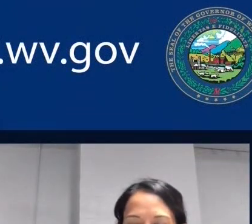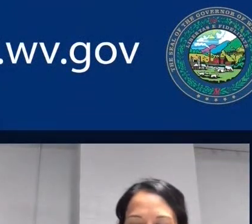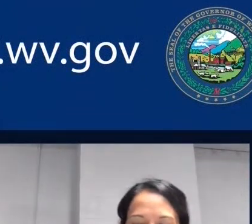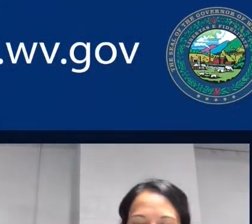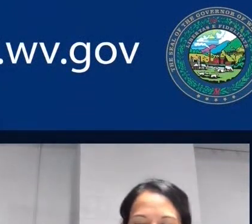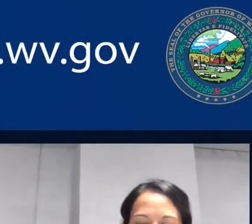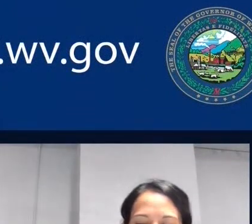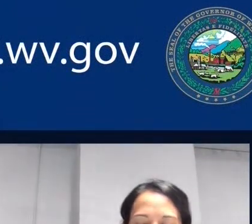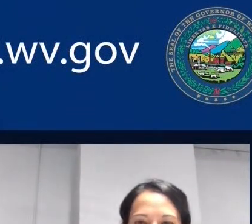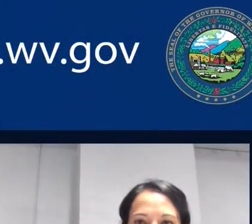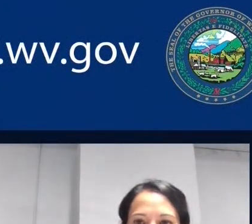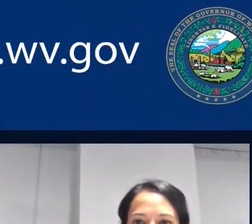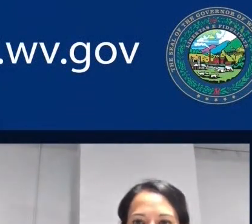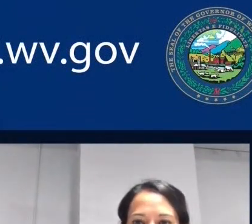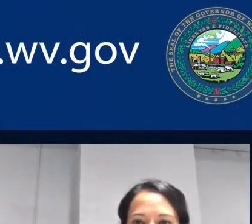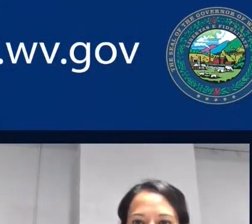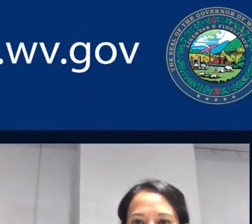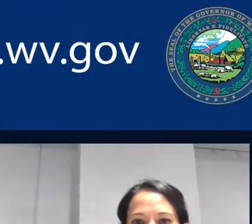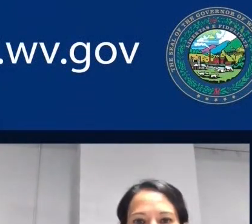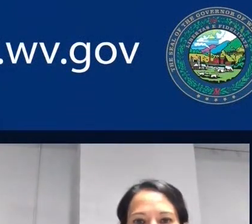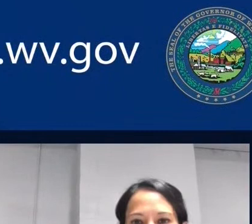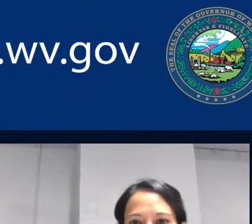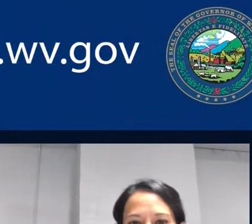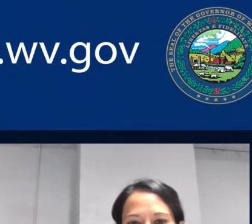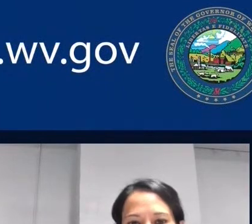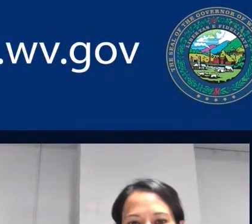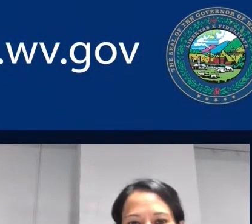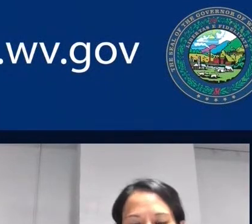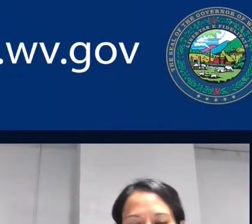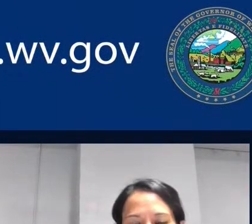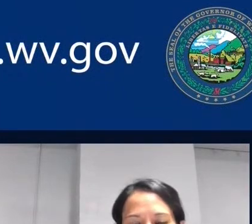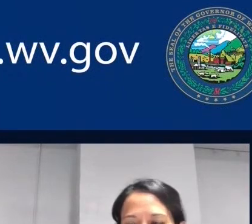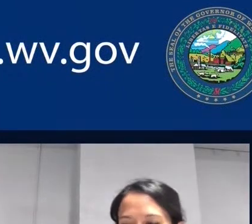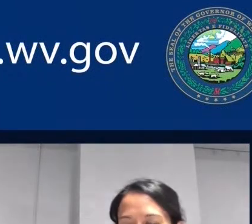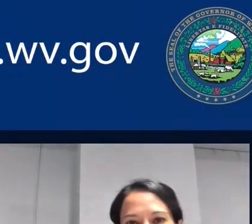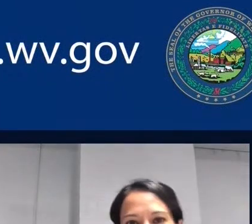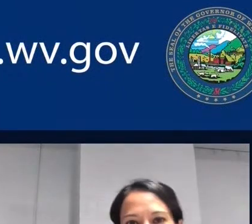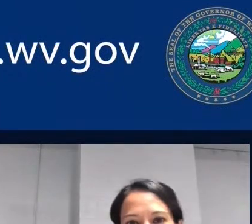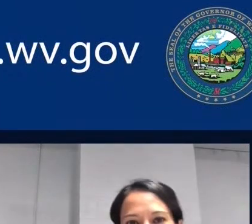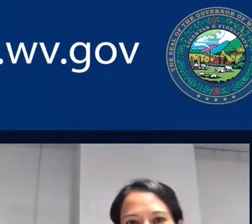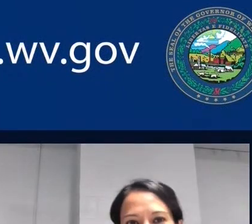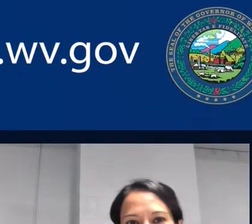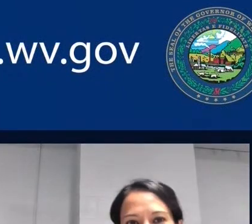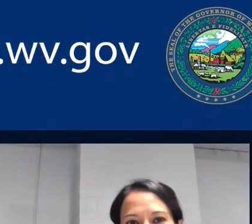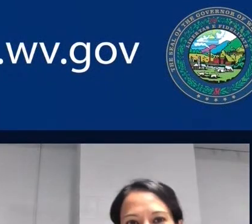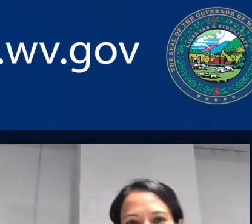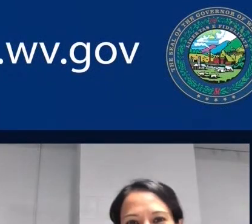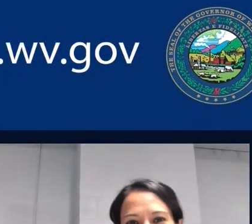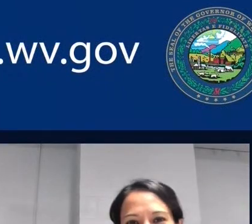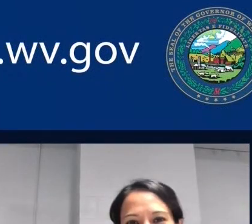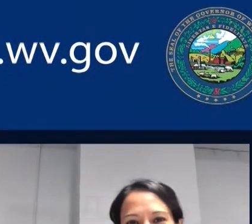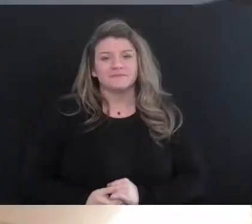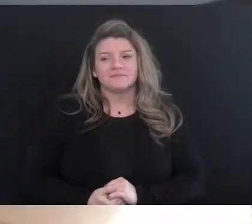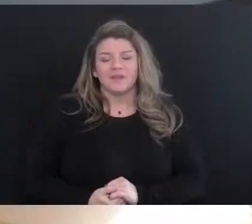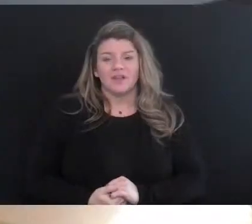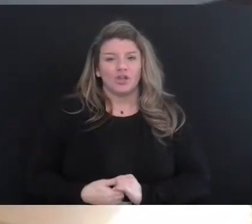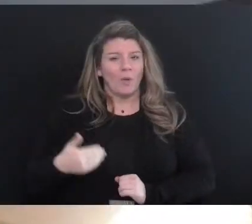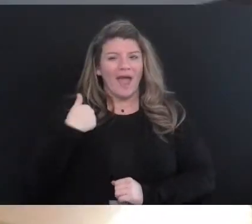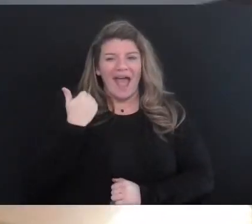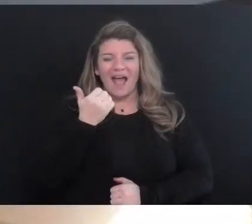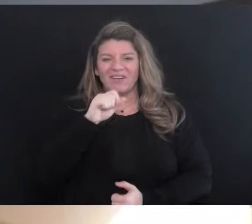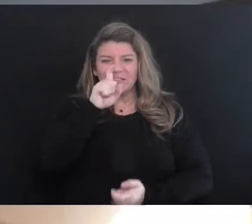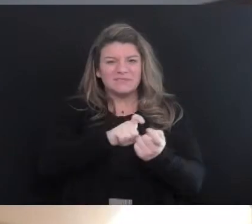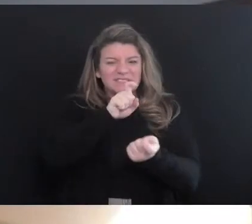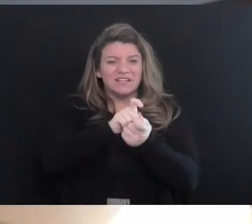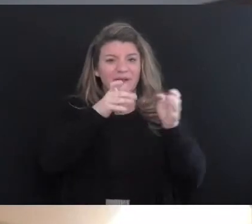Hi, Governor. Hi, everyone. Hope you've all been well. Governor, are there particular plans for